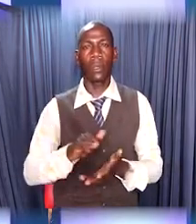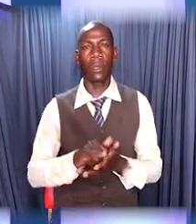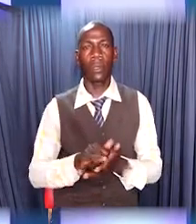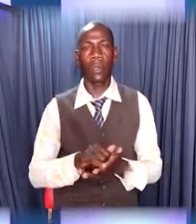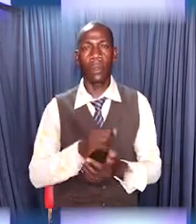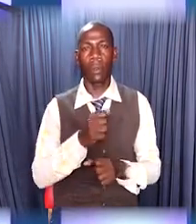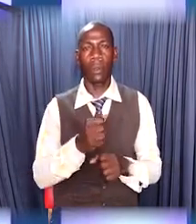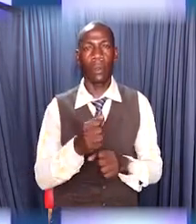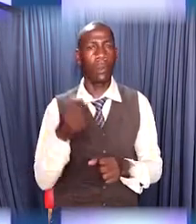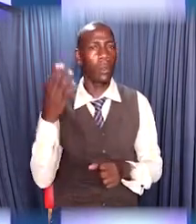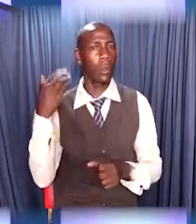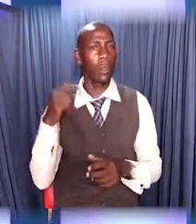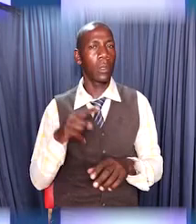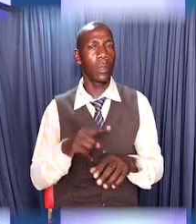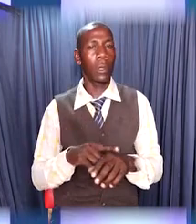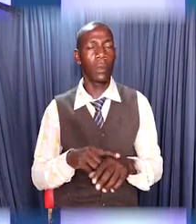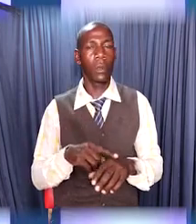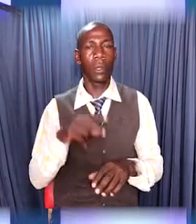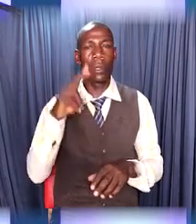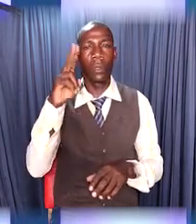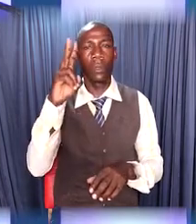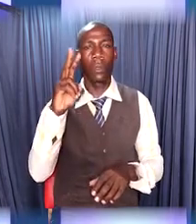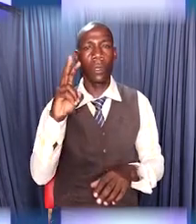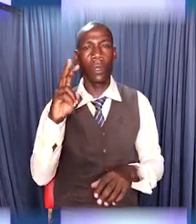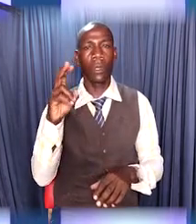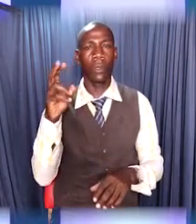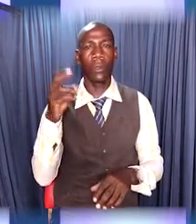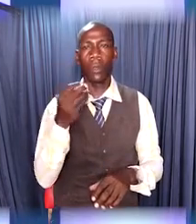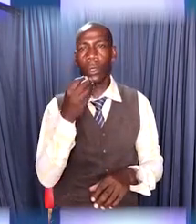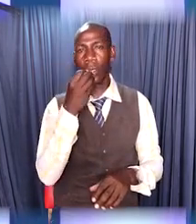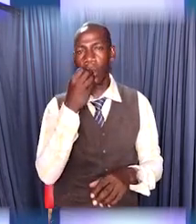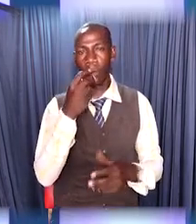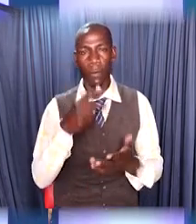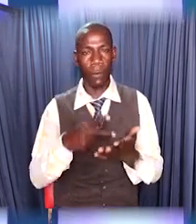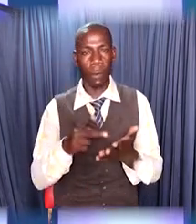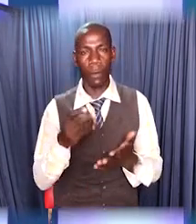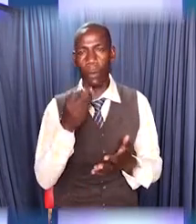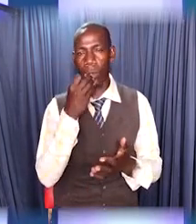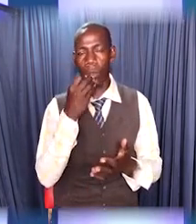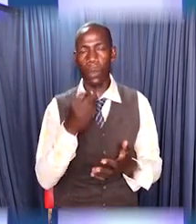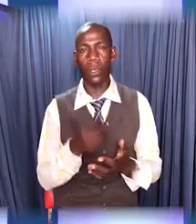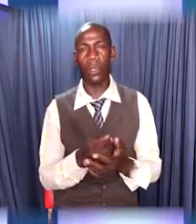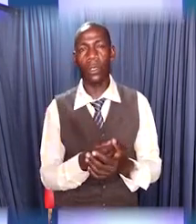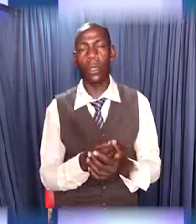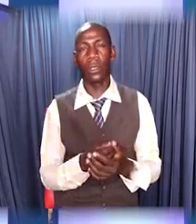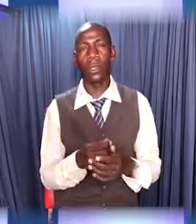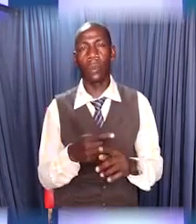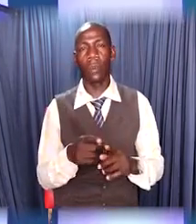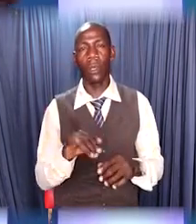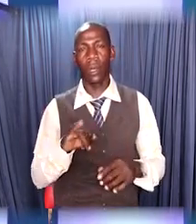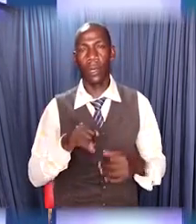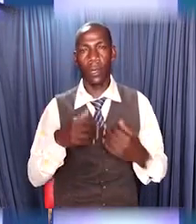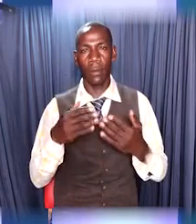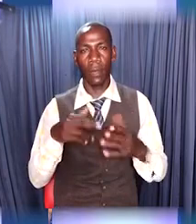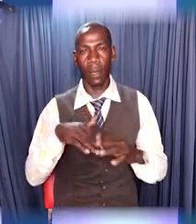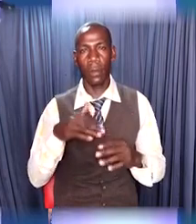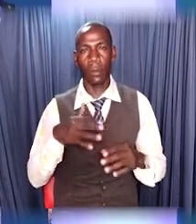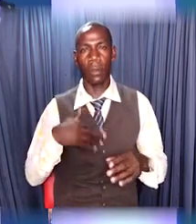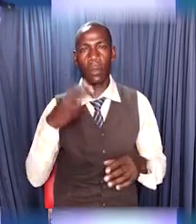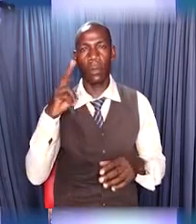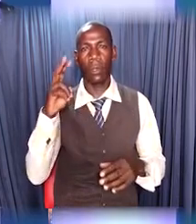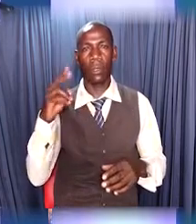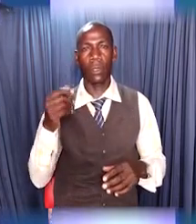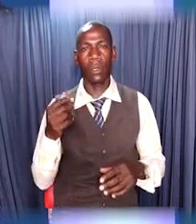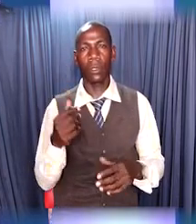20. The budget for that time 20 shillings. Hiyo budget ya karibu wiki mbili unakula. That was for around 2 weeks budget. Lakini natoa. But I'll give my 20